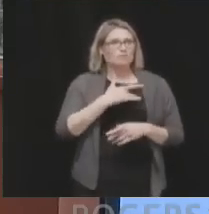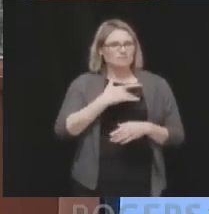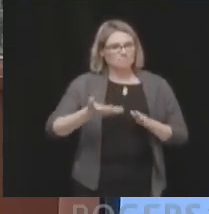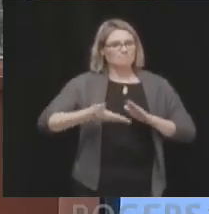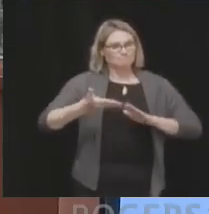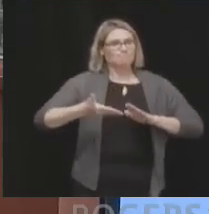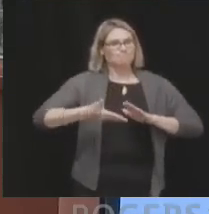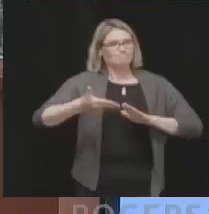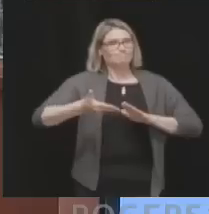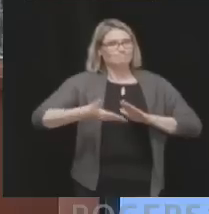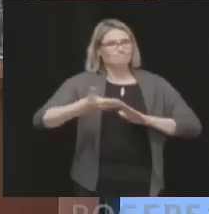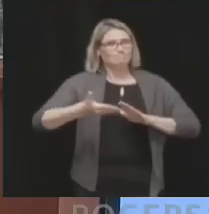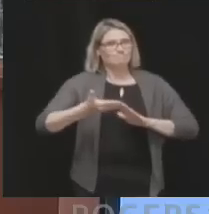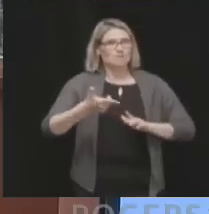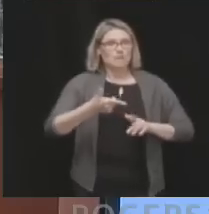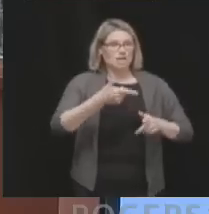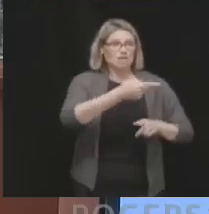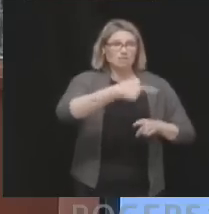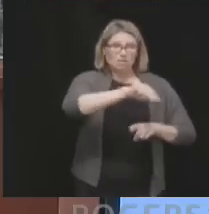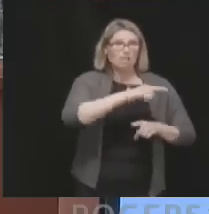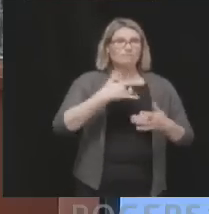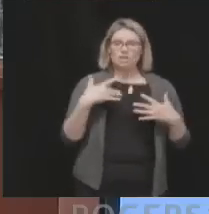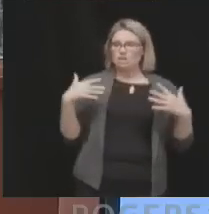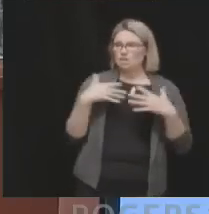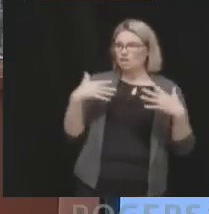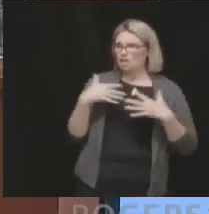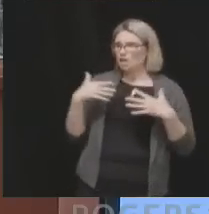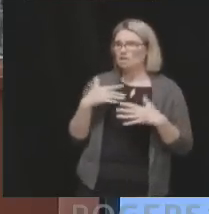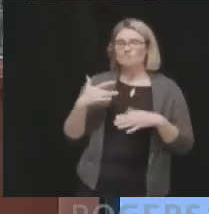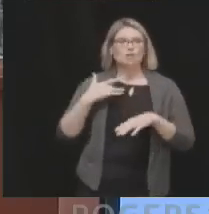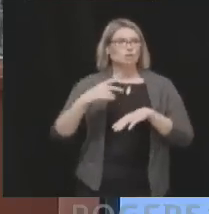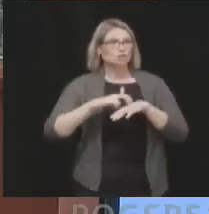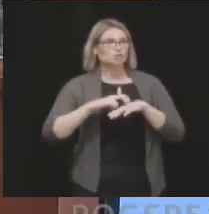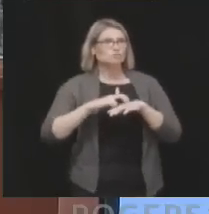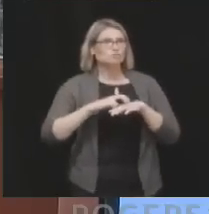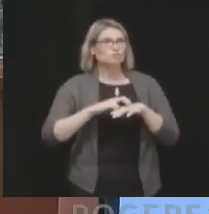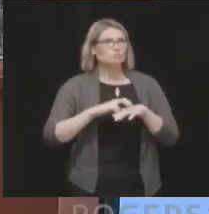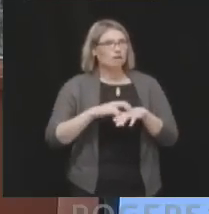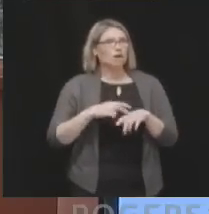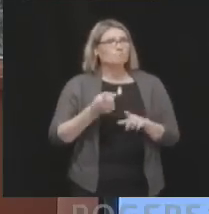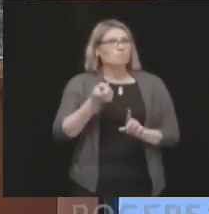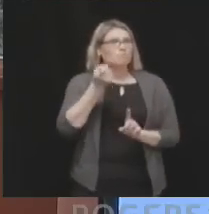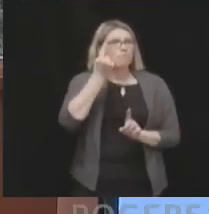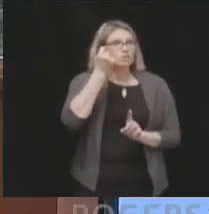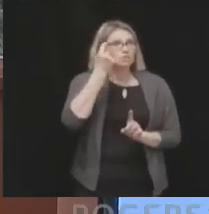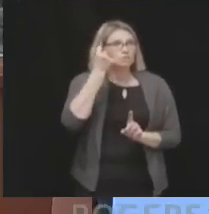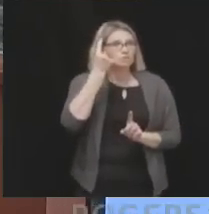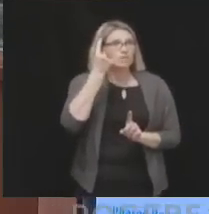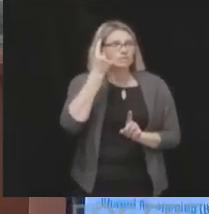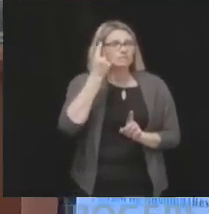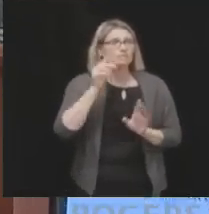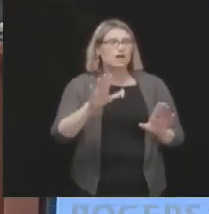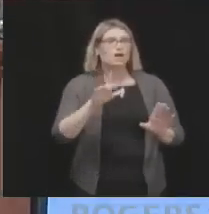stronger. And I'm just proud of what we're able to accomplish as a province. Thank you.